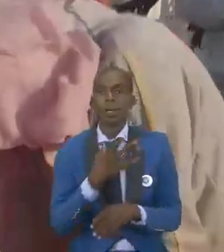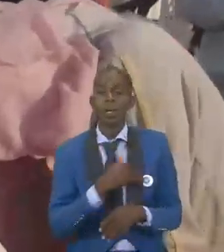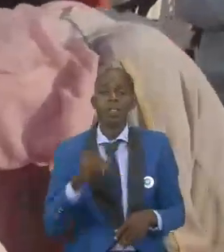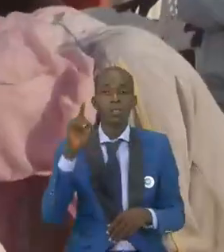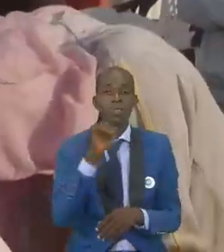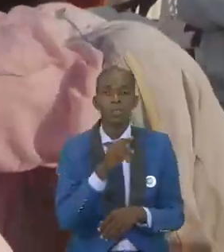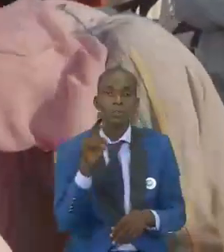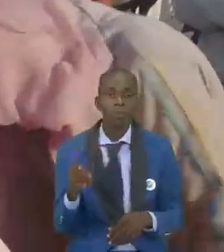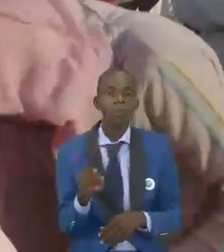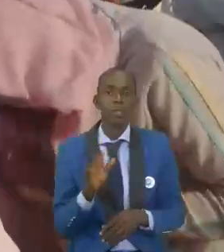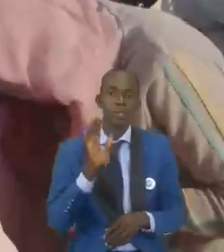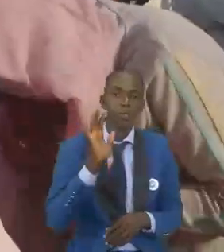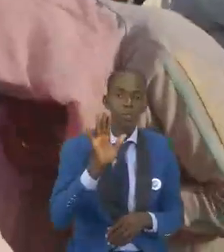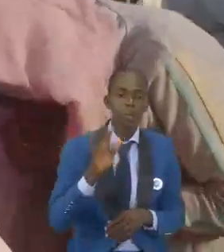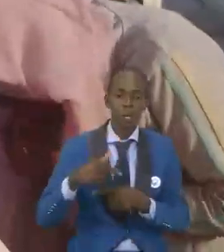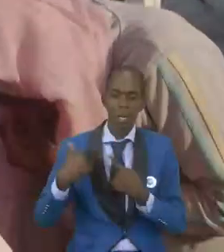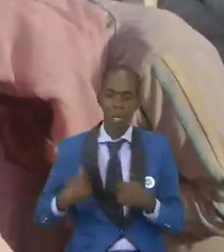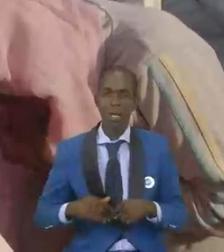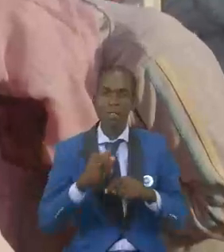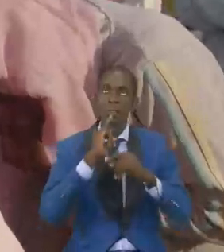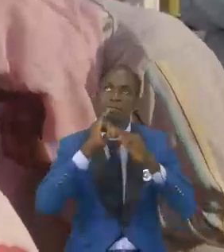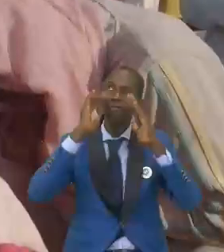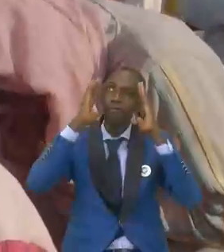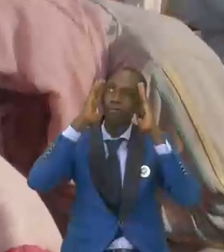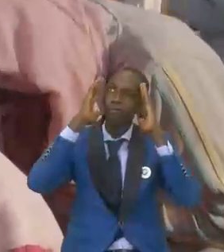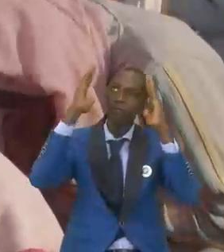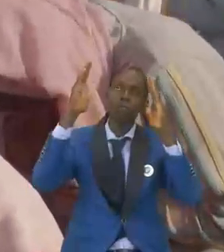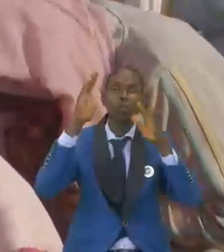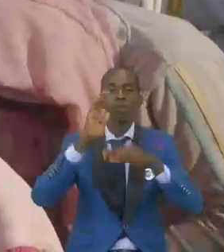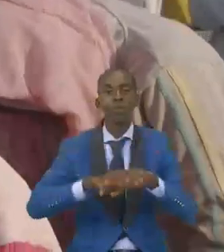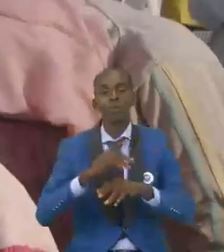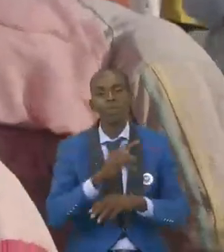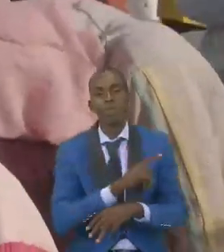heart is fixed on the Lord